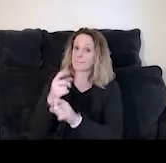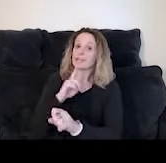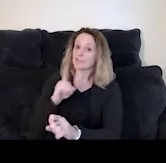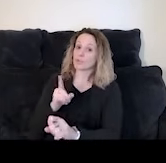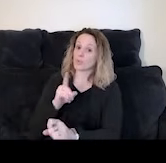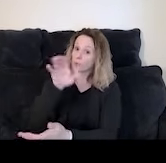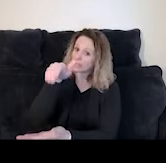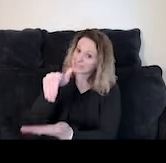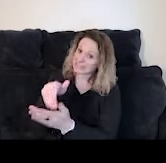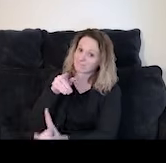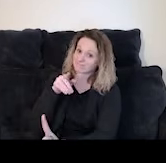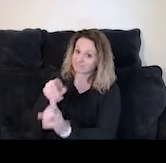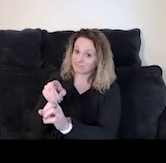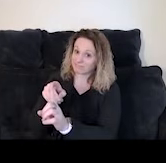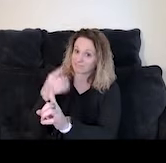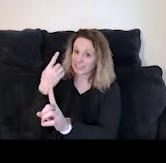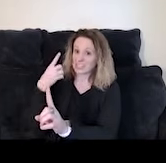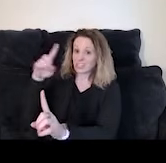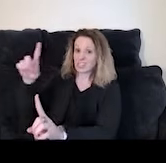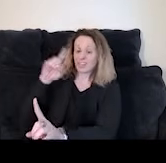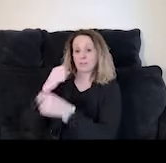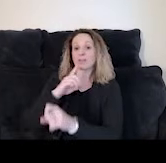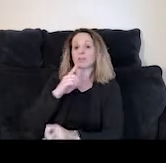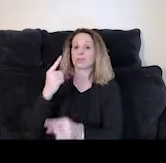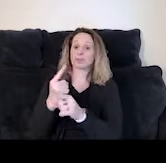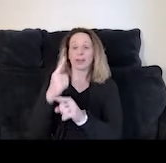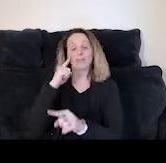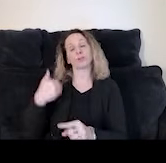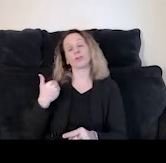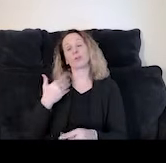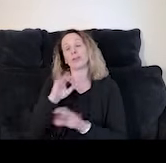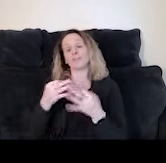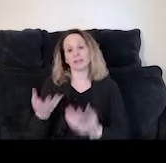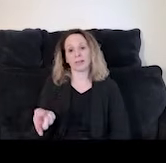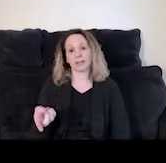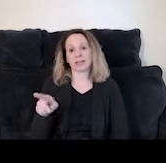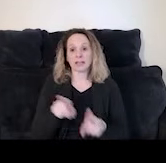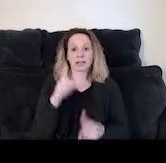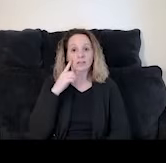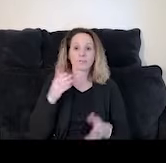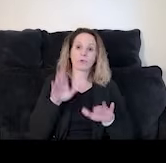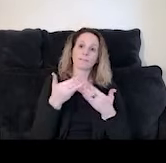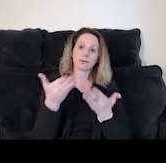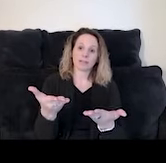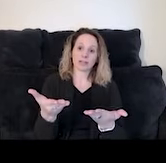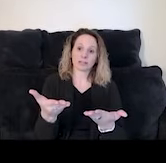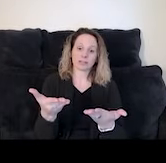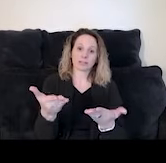the target for them, that we're getting it right for the youth and the families, and then also for those providers who